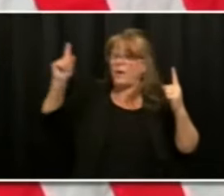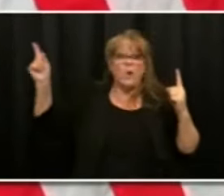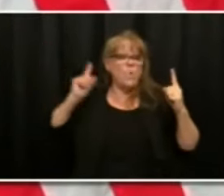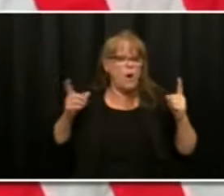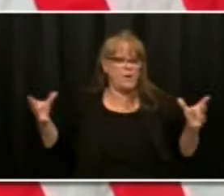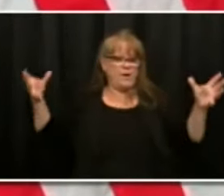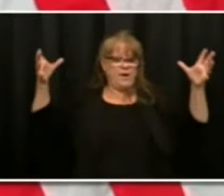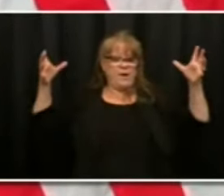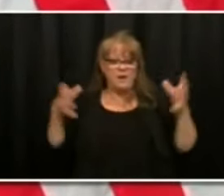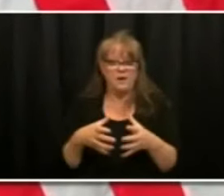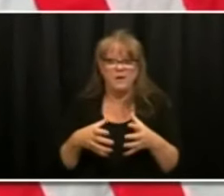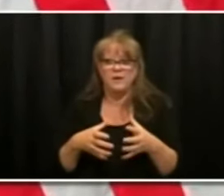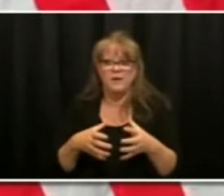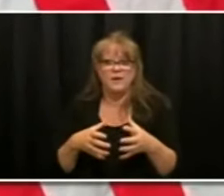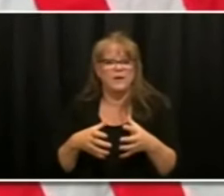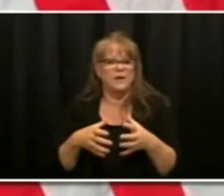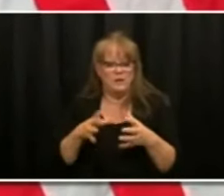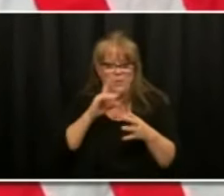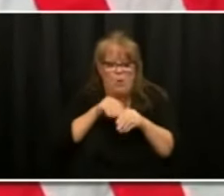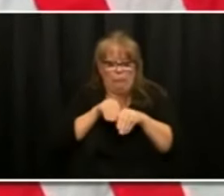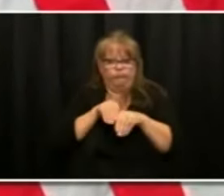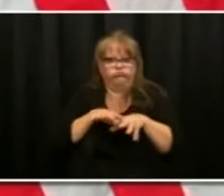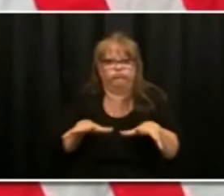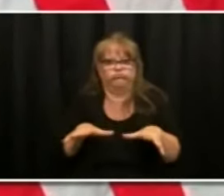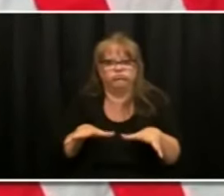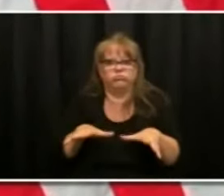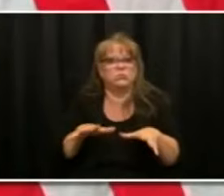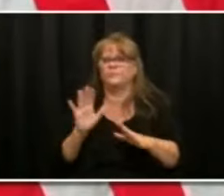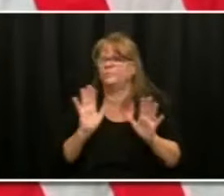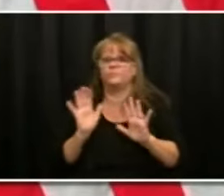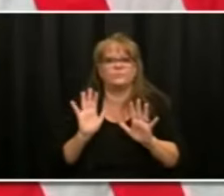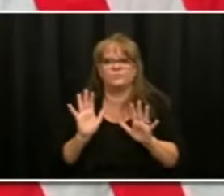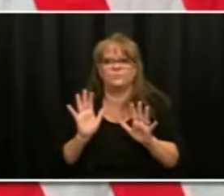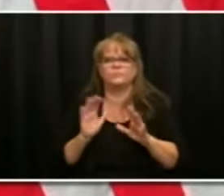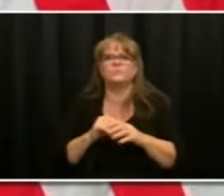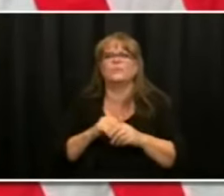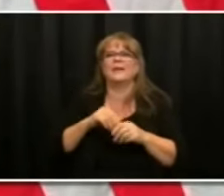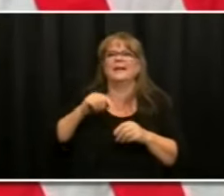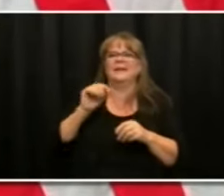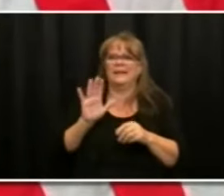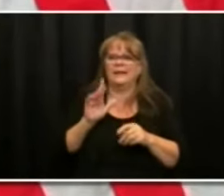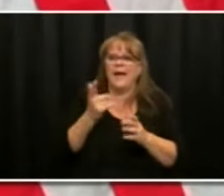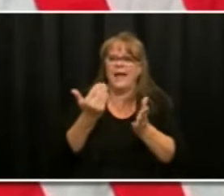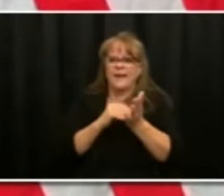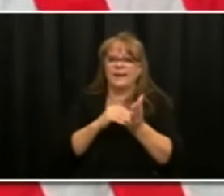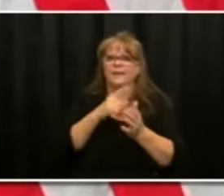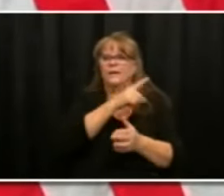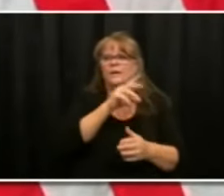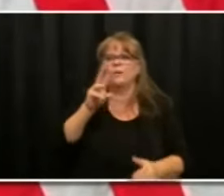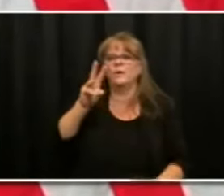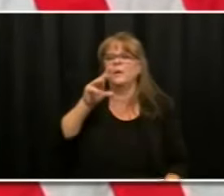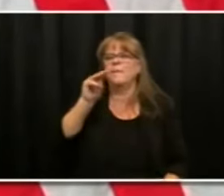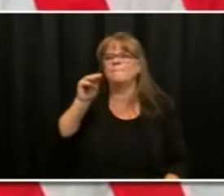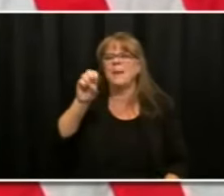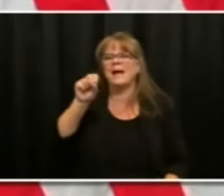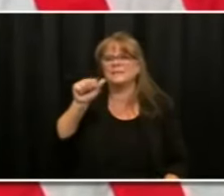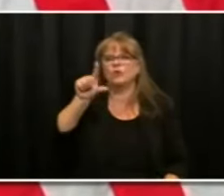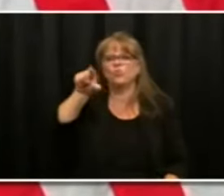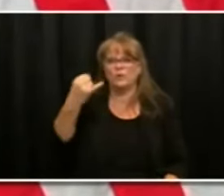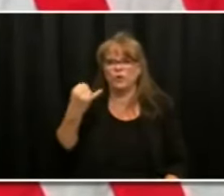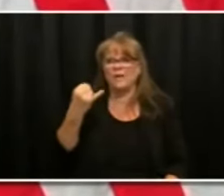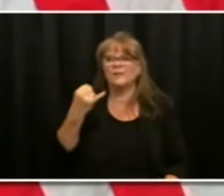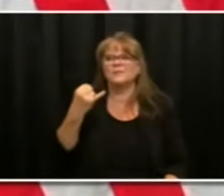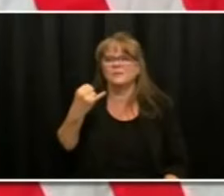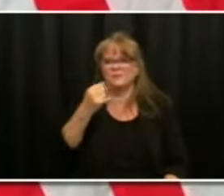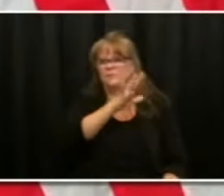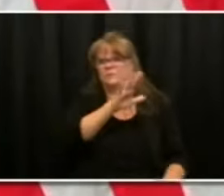your time out. This is the first wave in many ways for Mesa County. And this is new to Mesa County. Mesa County has been